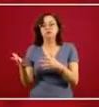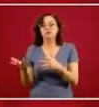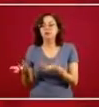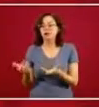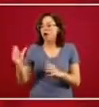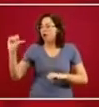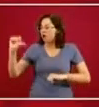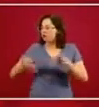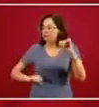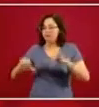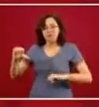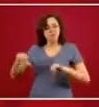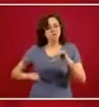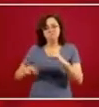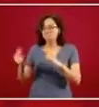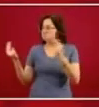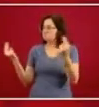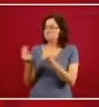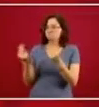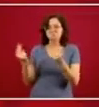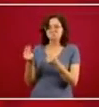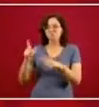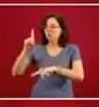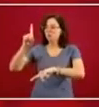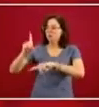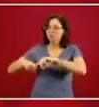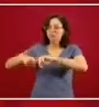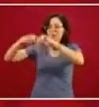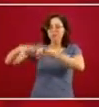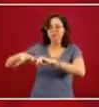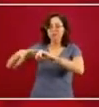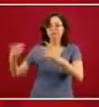non-essential activities within certain sectors.